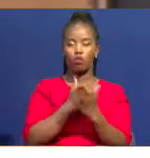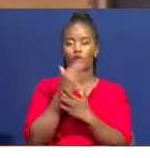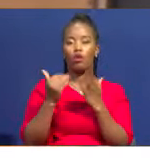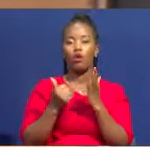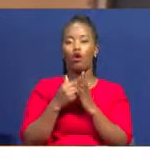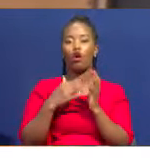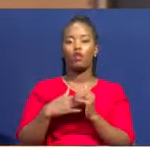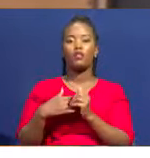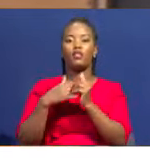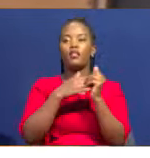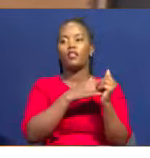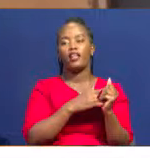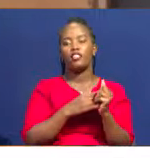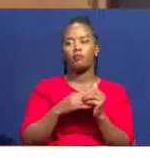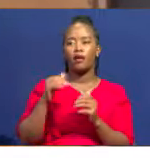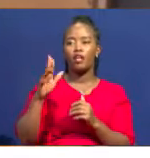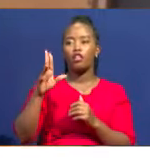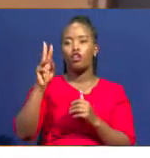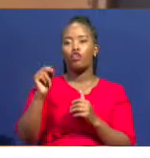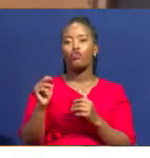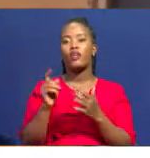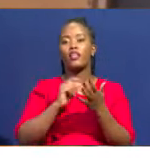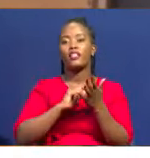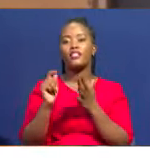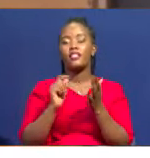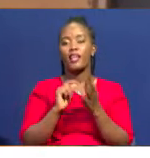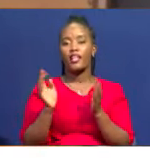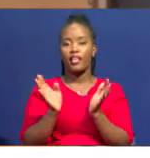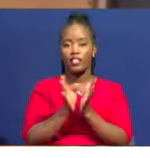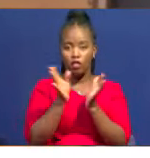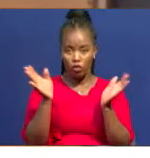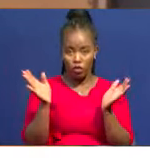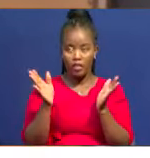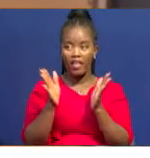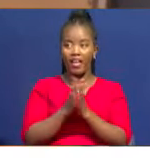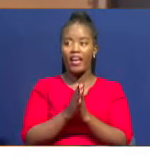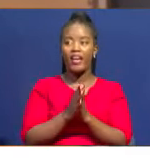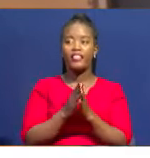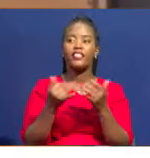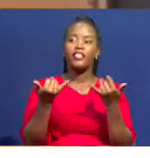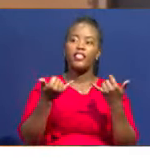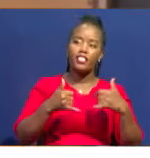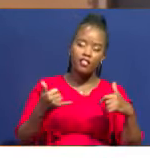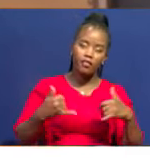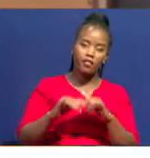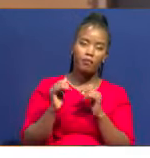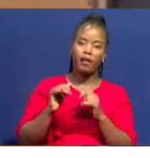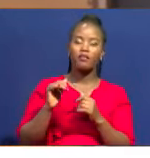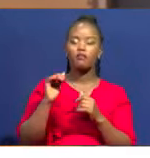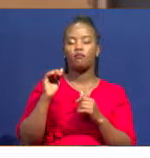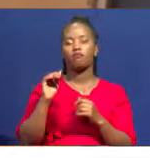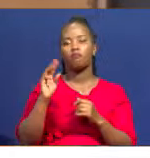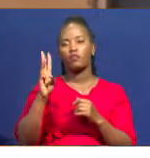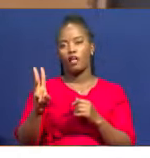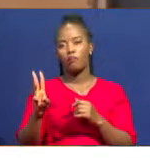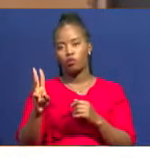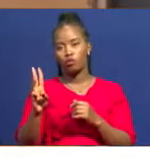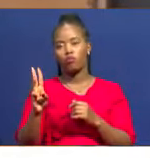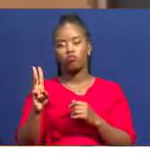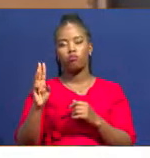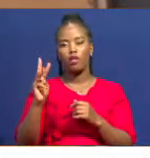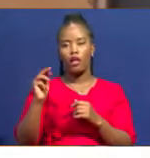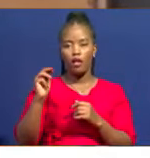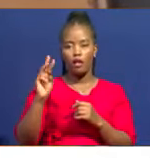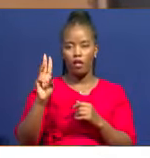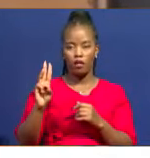the United Nations Secretary General and implemented by WMO will significantly reduce